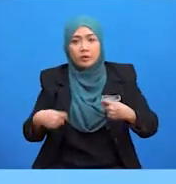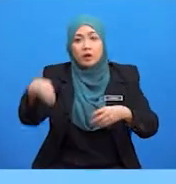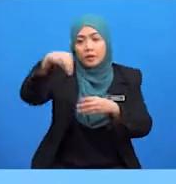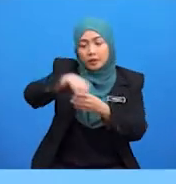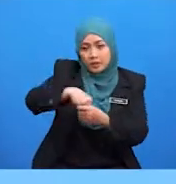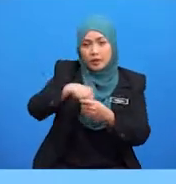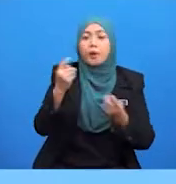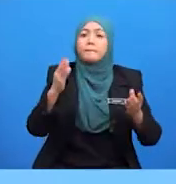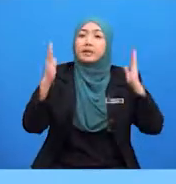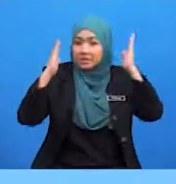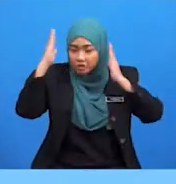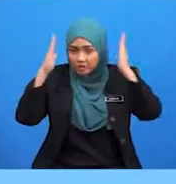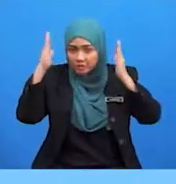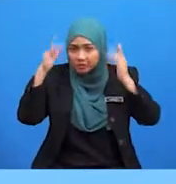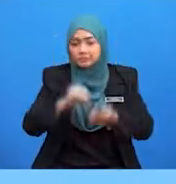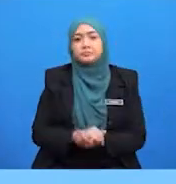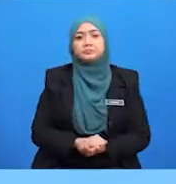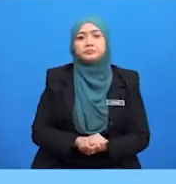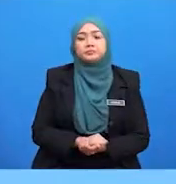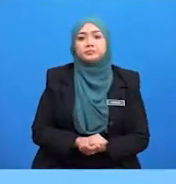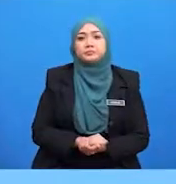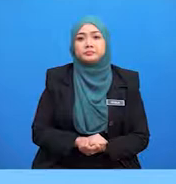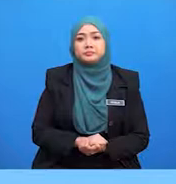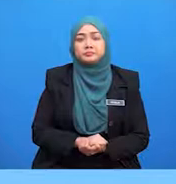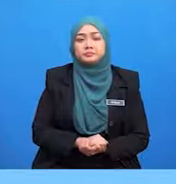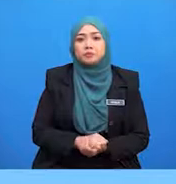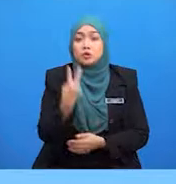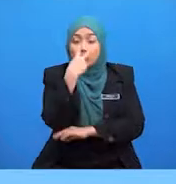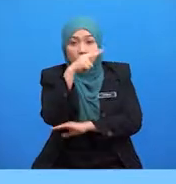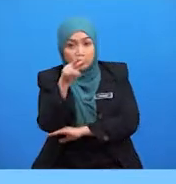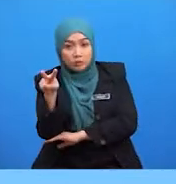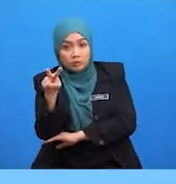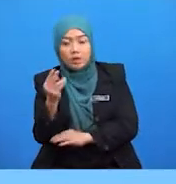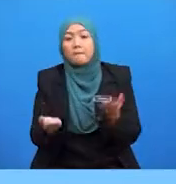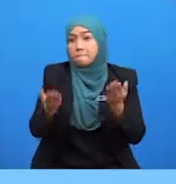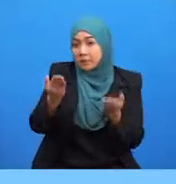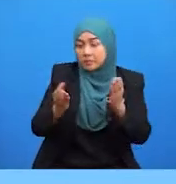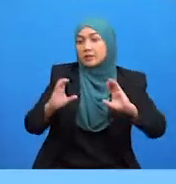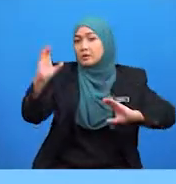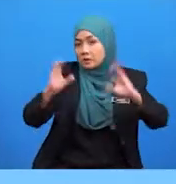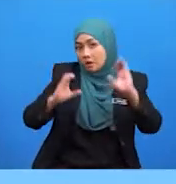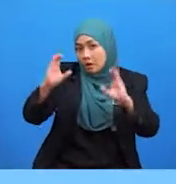differently. And the common ones that you see may be cars,